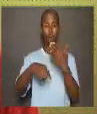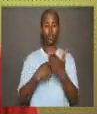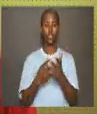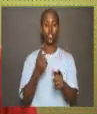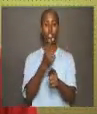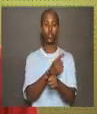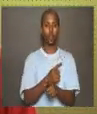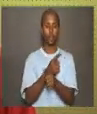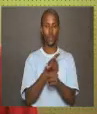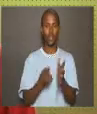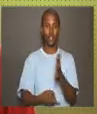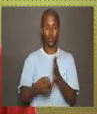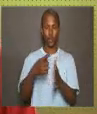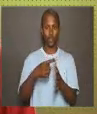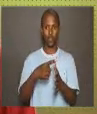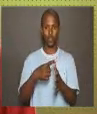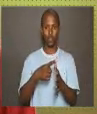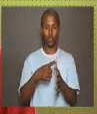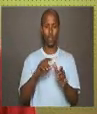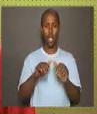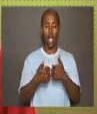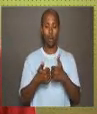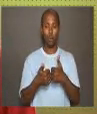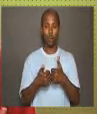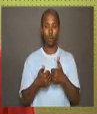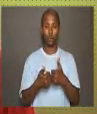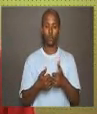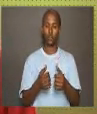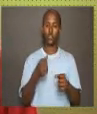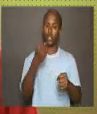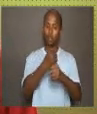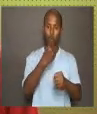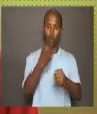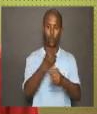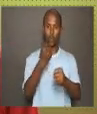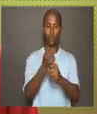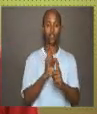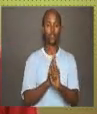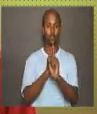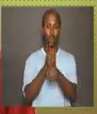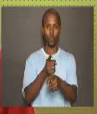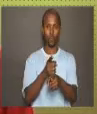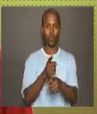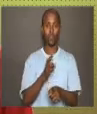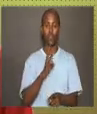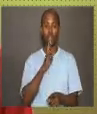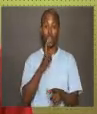about geometric sequences and how they can be employed to